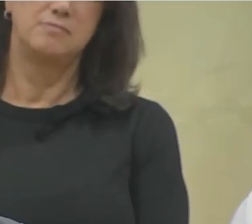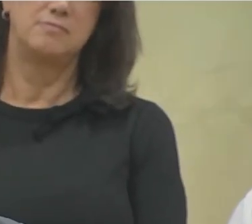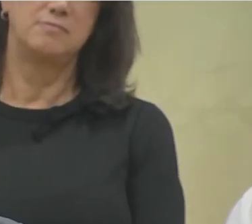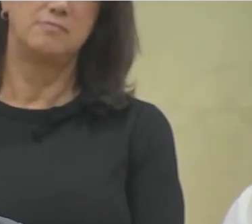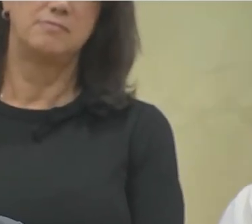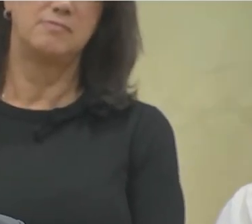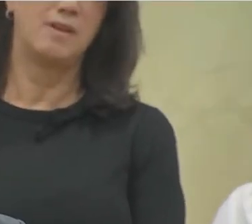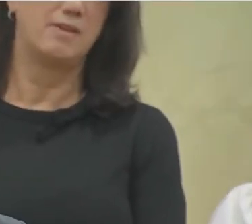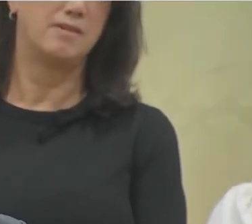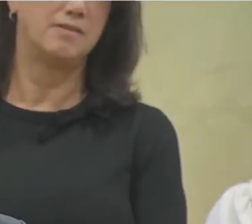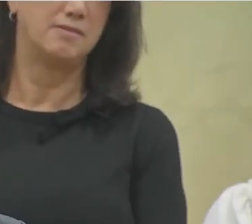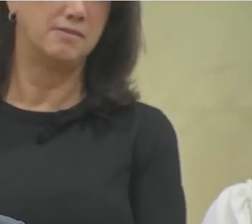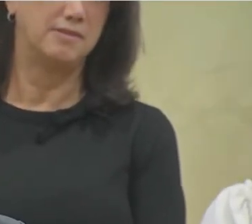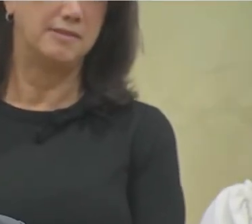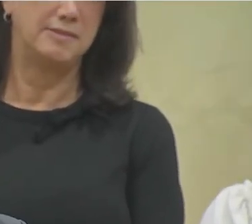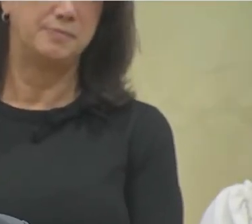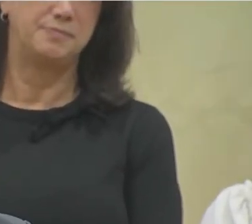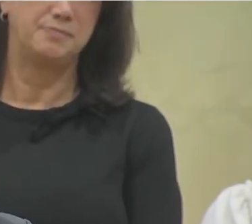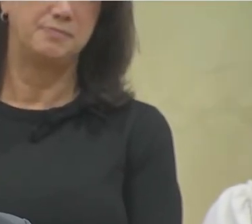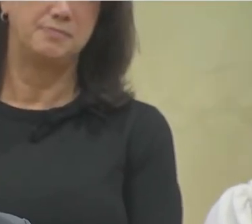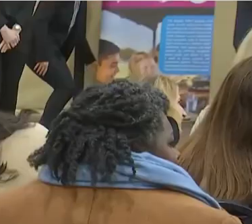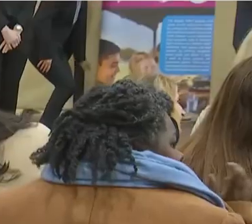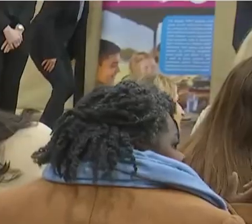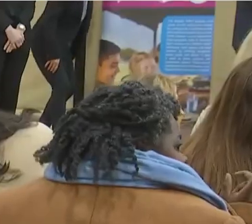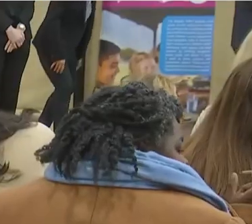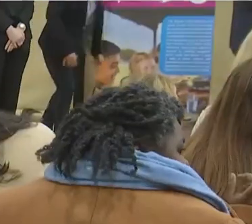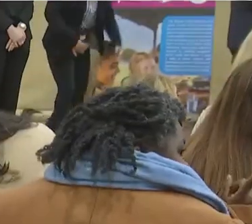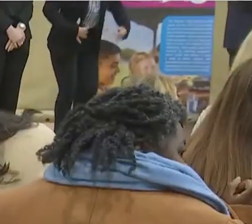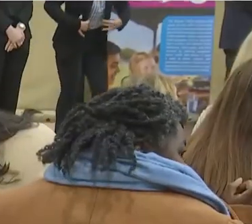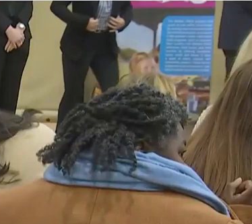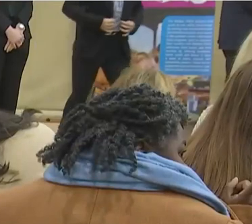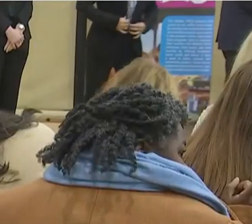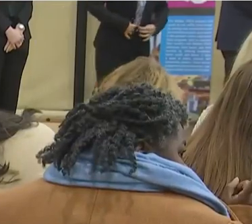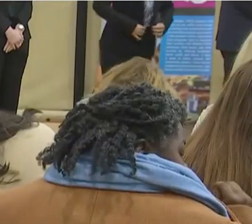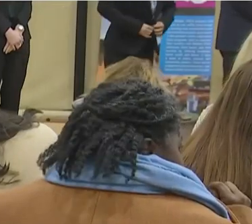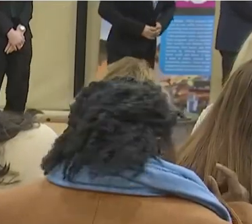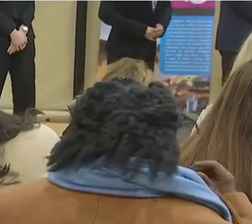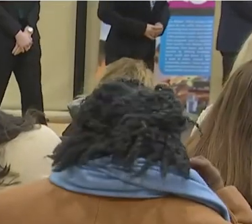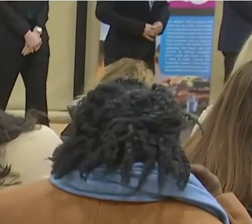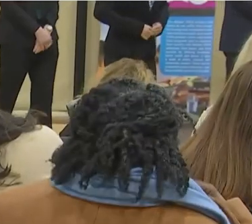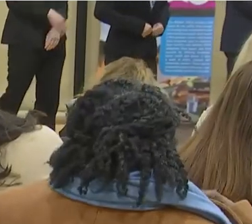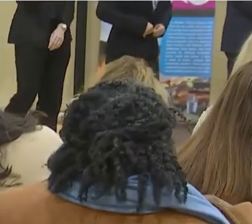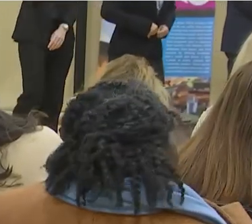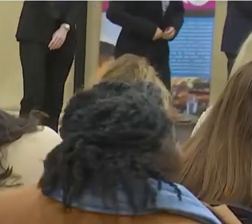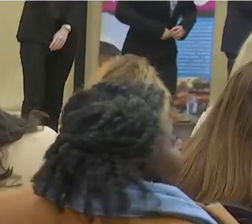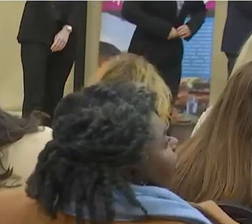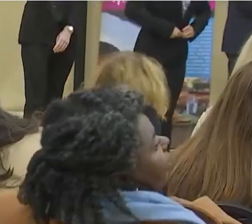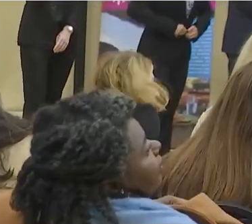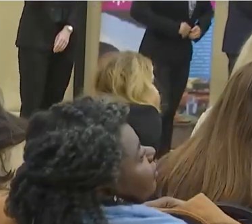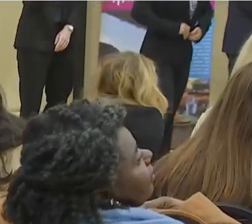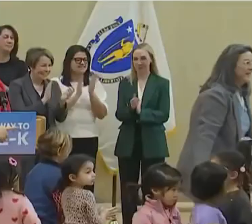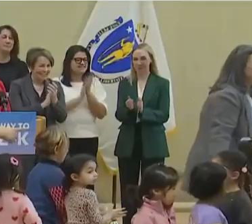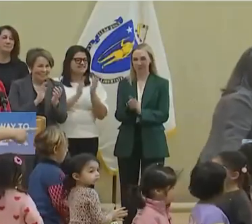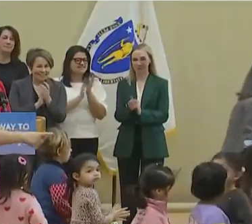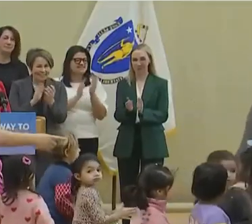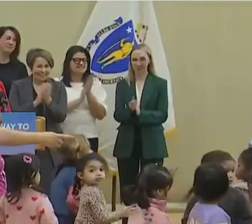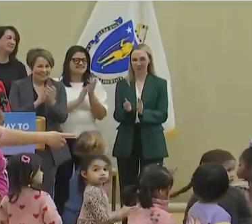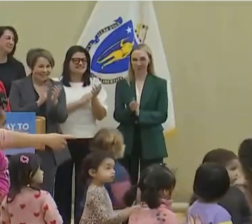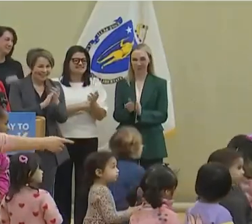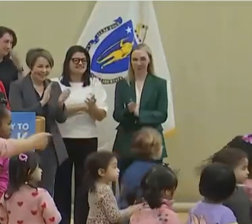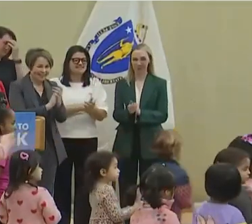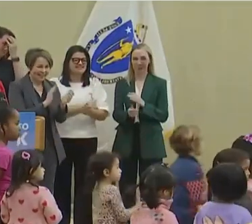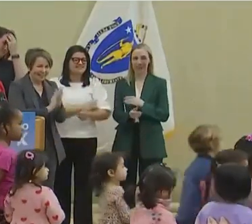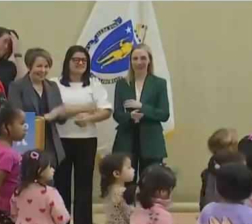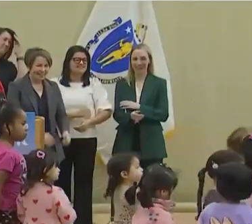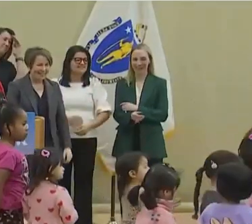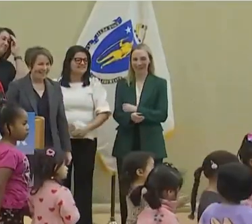there. Just yesterday, Governor Healey announced plans to make early education and child care more affordable for families in Massachusetts. This